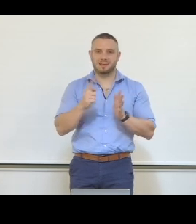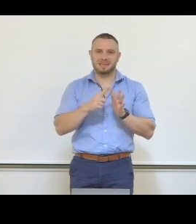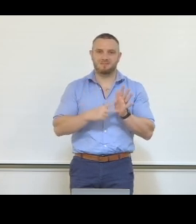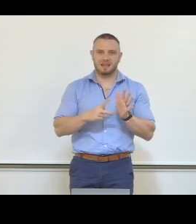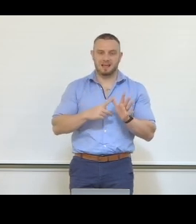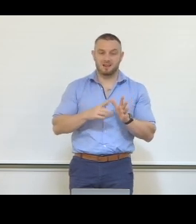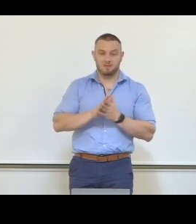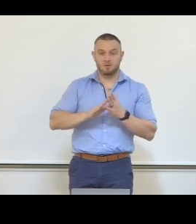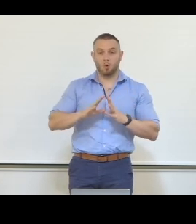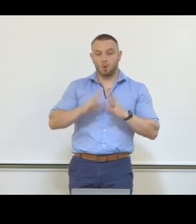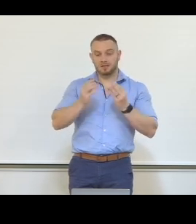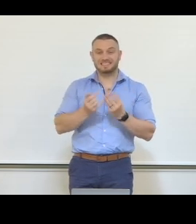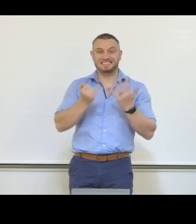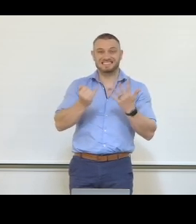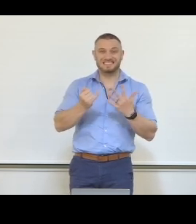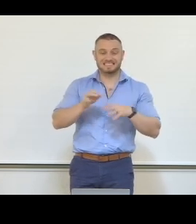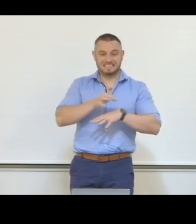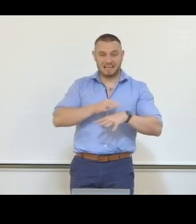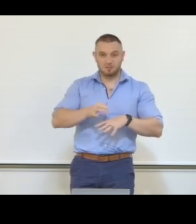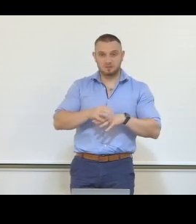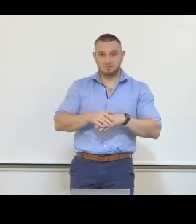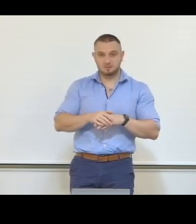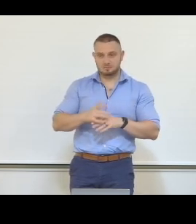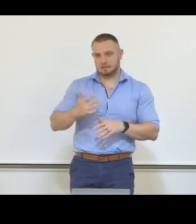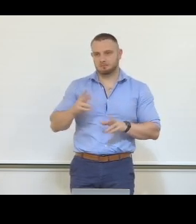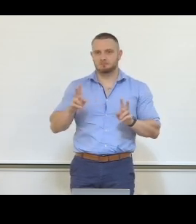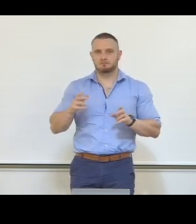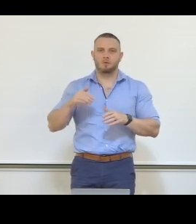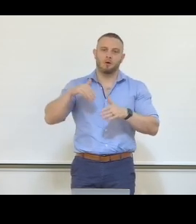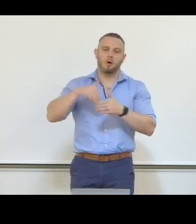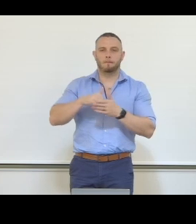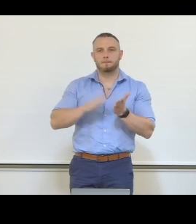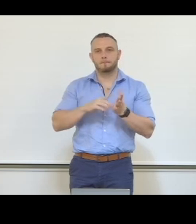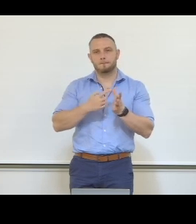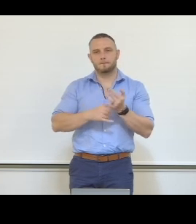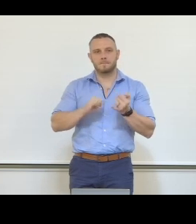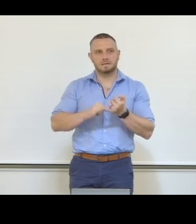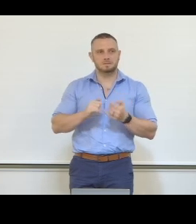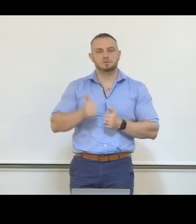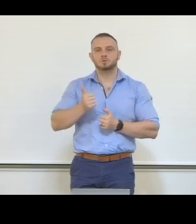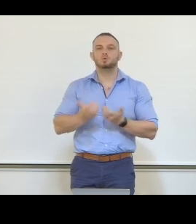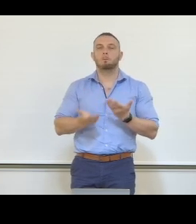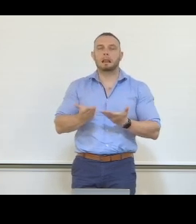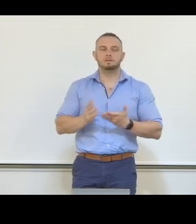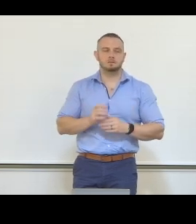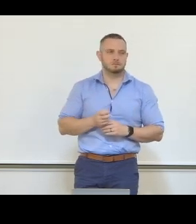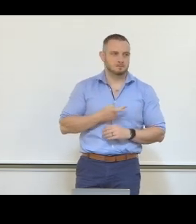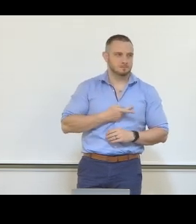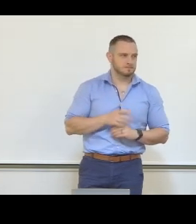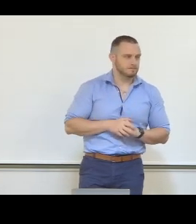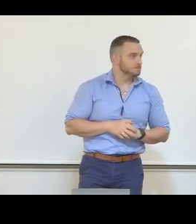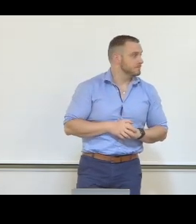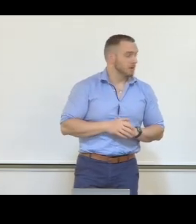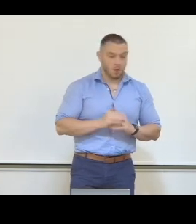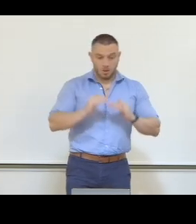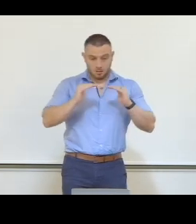6 hours on the surface of Mars for 1.5 years of a trip. I think it's a good balance, let's say. At the bottom